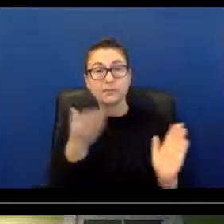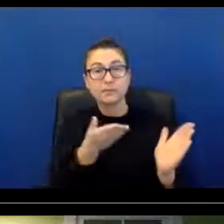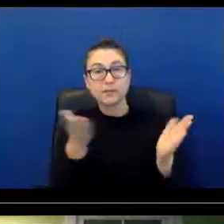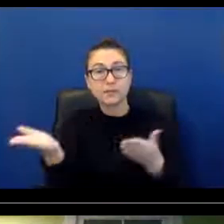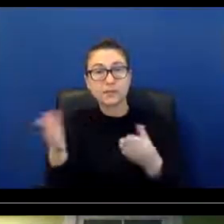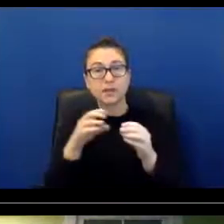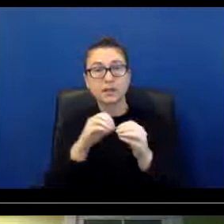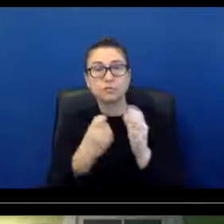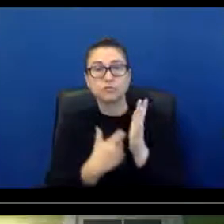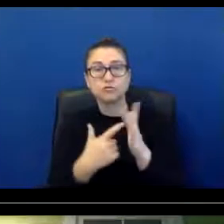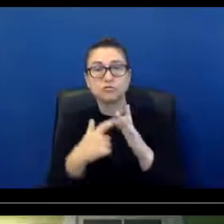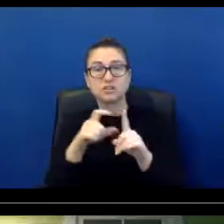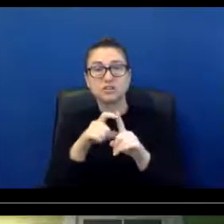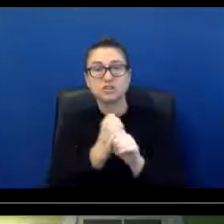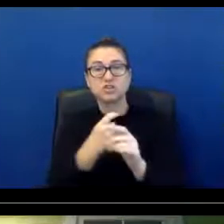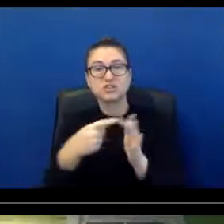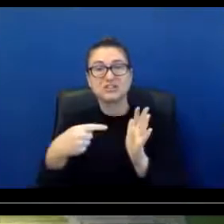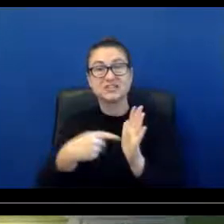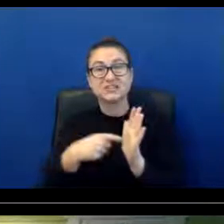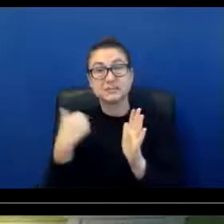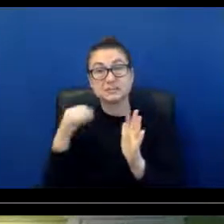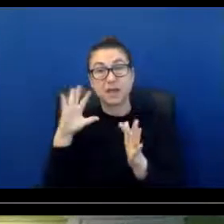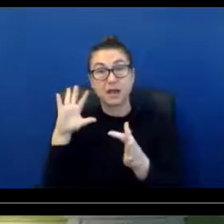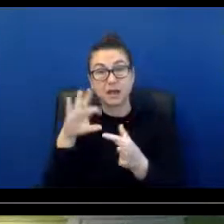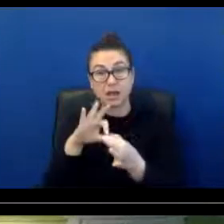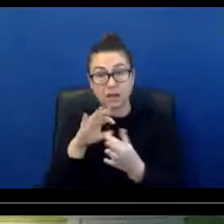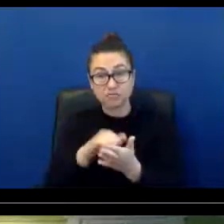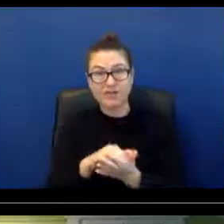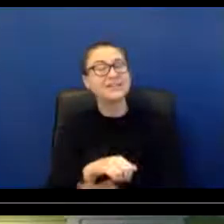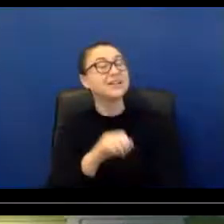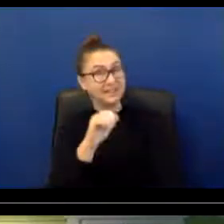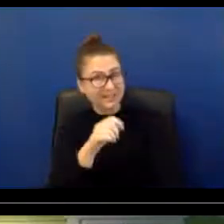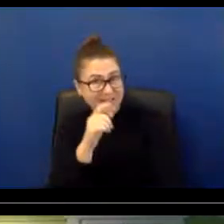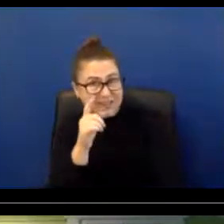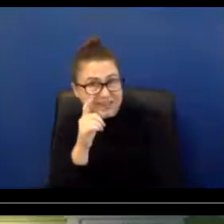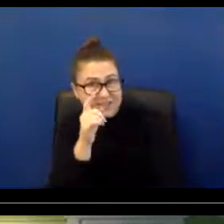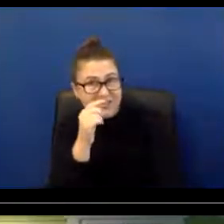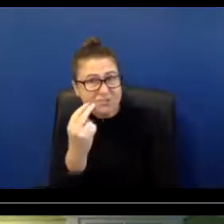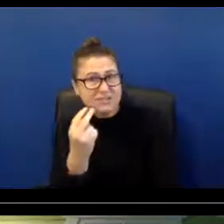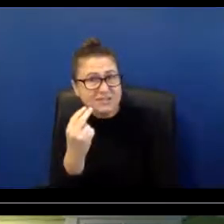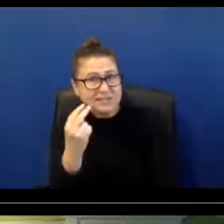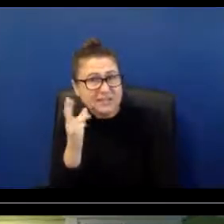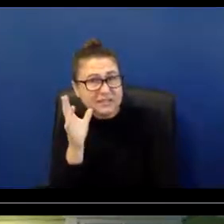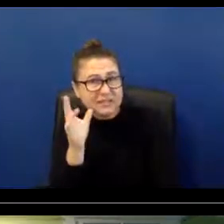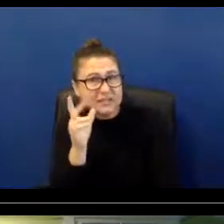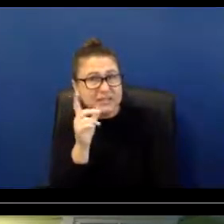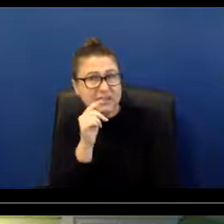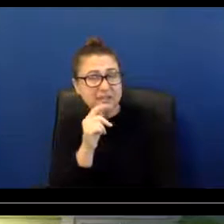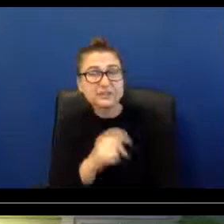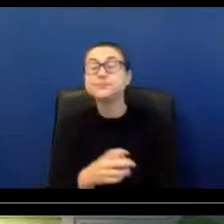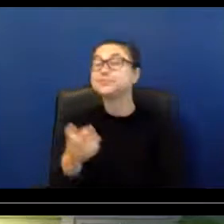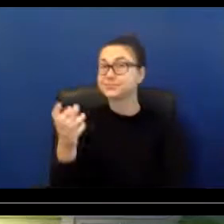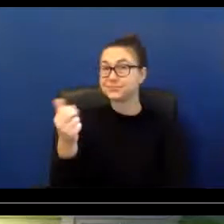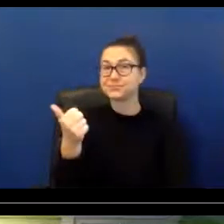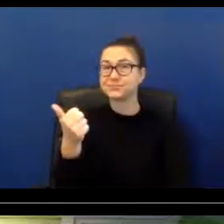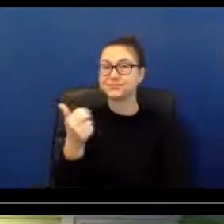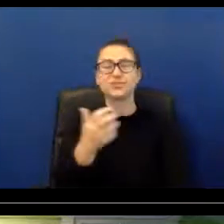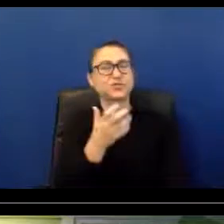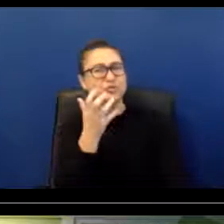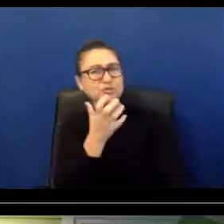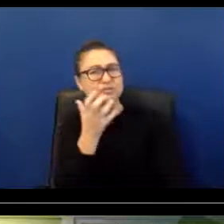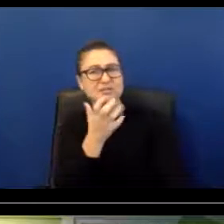joined us. Is that right, Bridget? Yes, can you hear me? Yes, we can hear you. So Sorry.